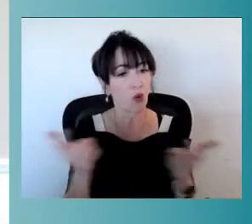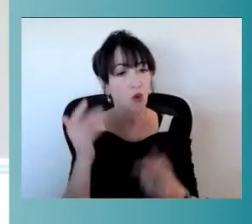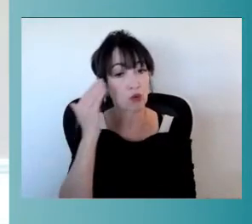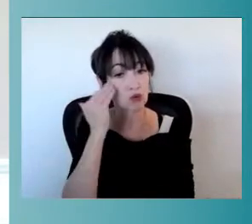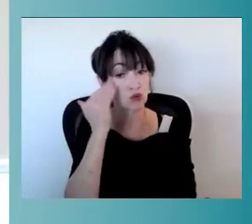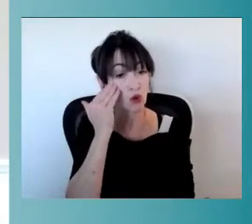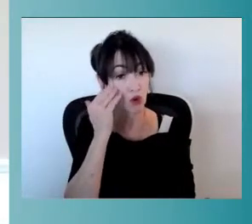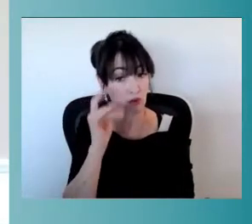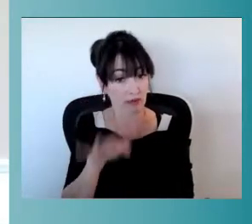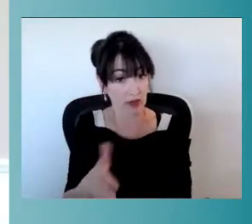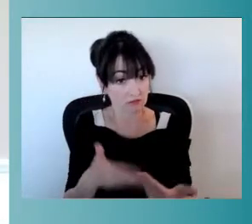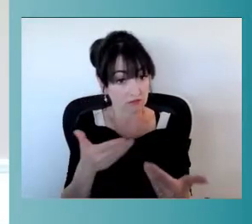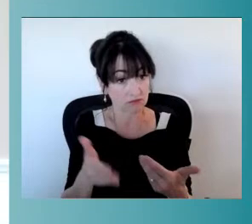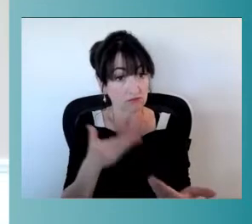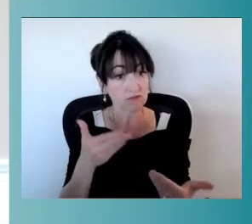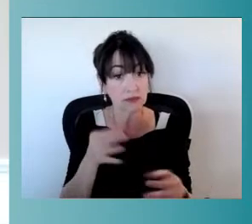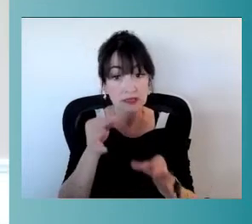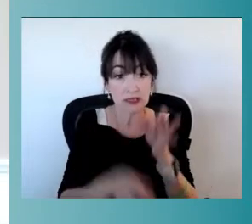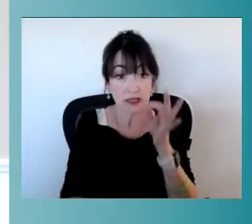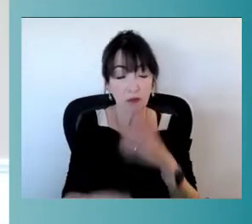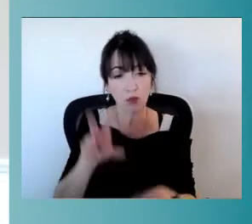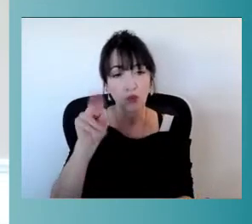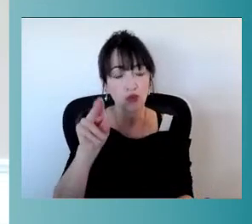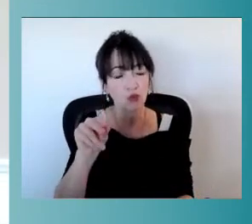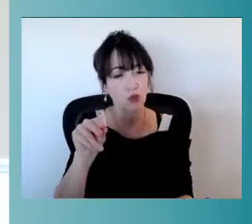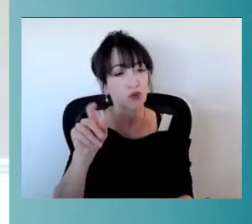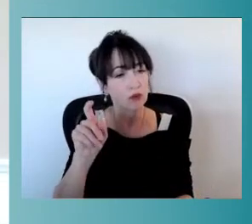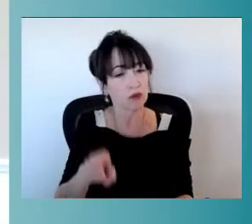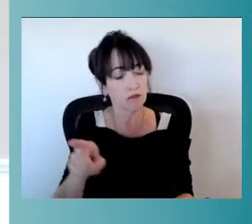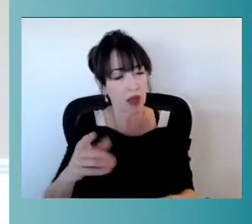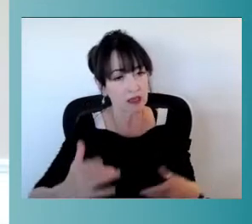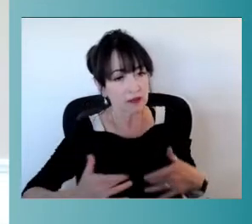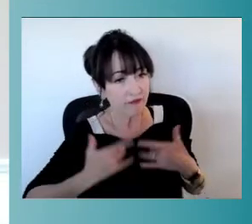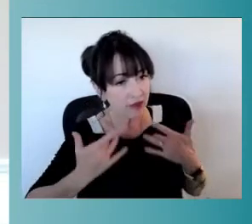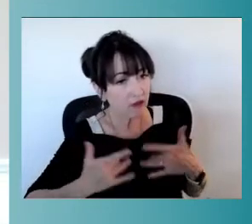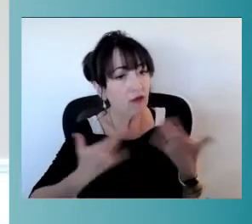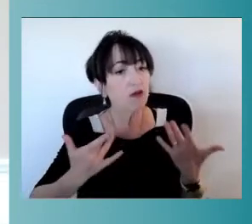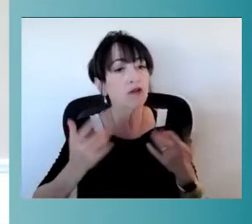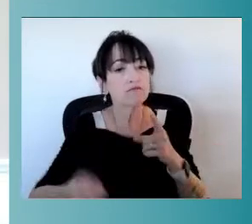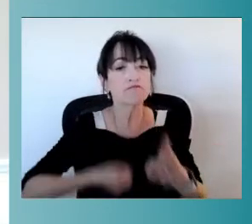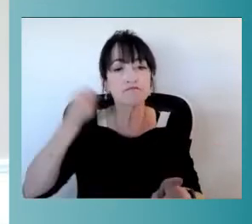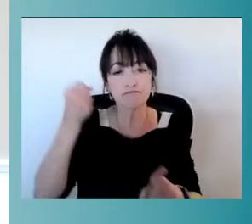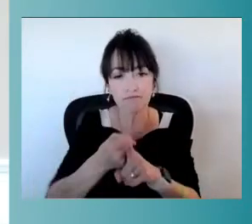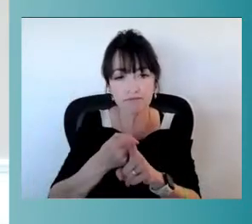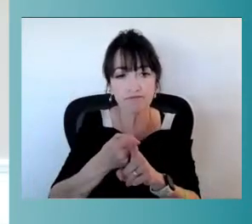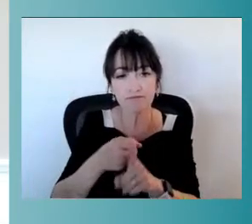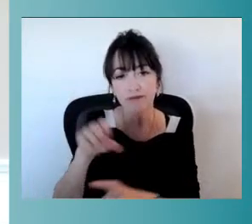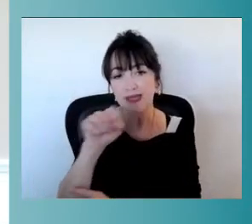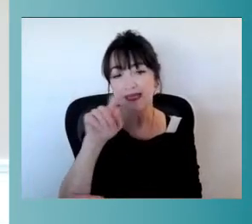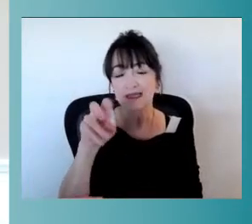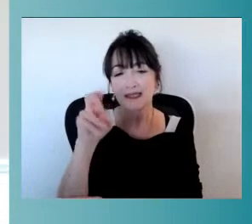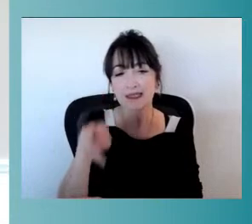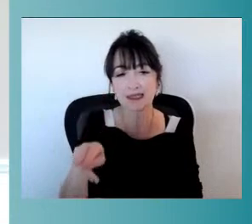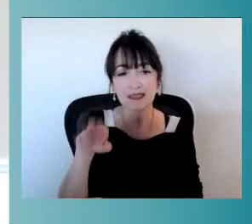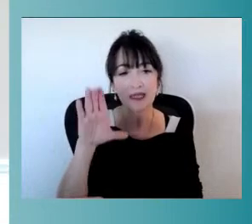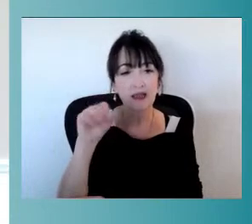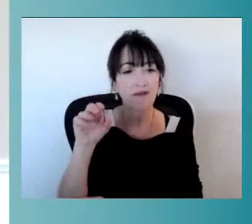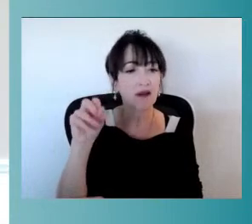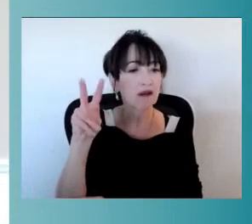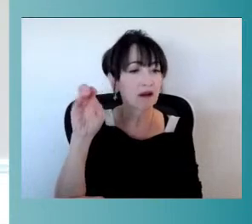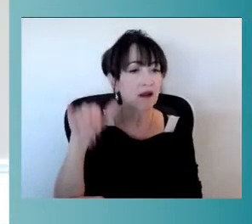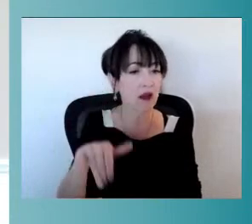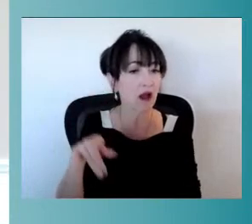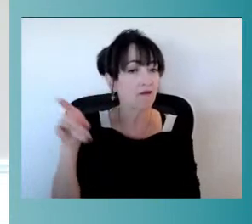It must be empathic. It is a true meaning of Stephen Covey's Habit 5, which says, seek first to understand, then to